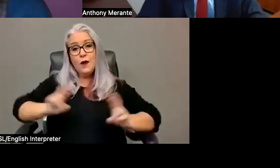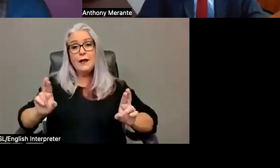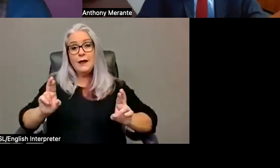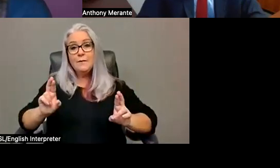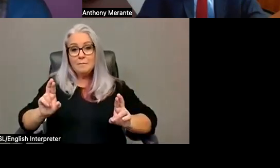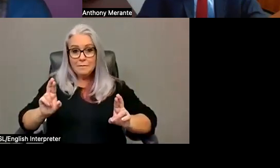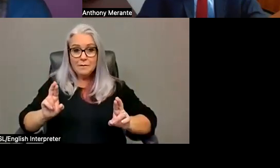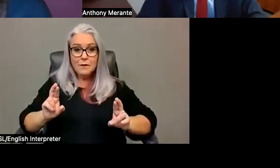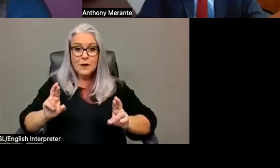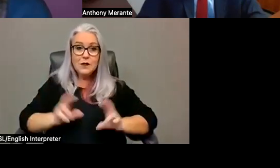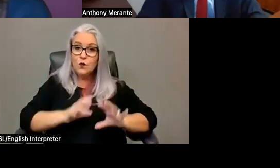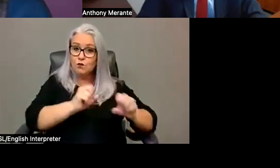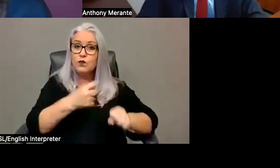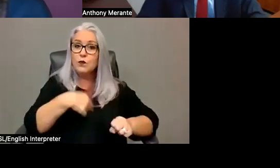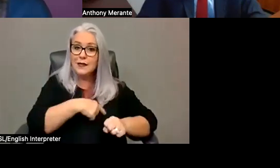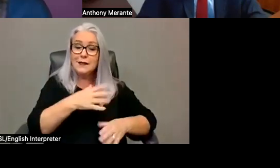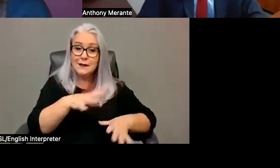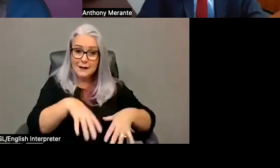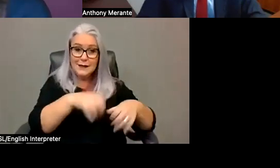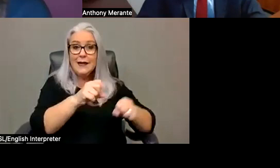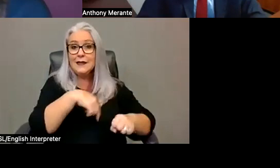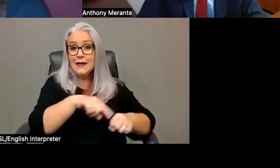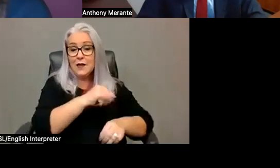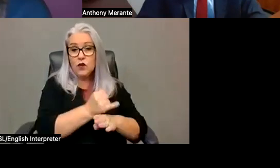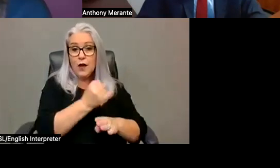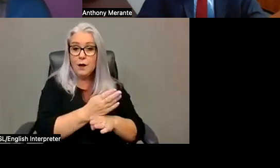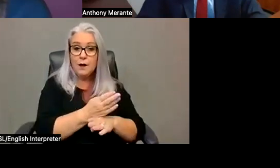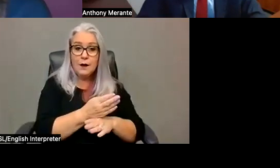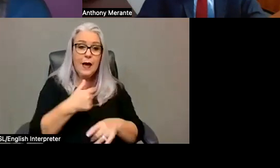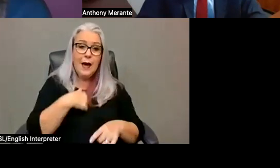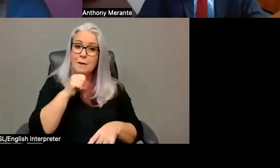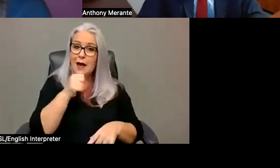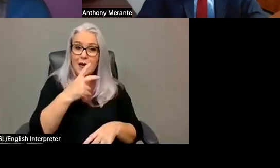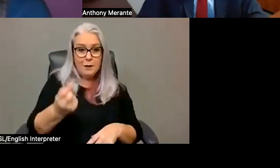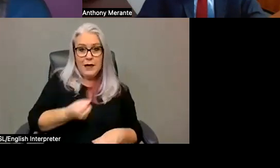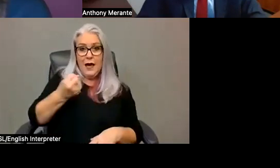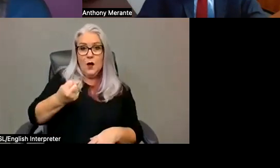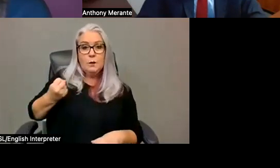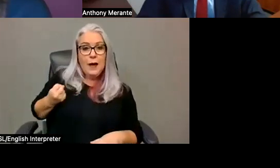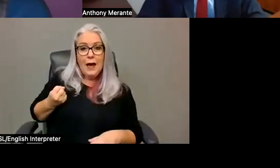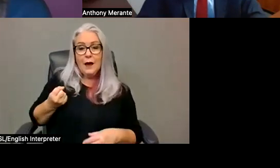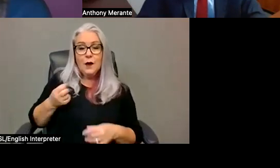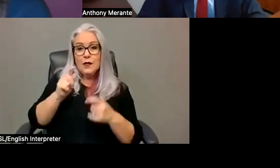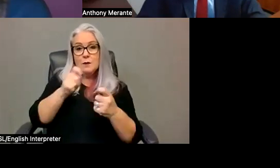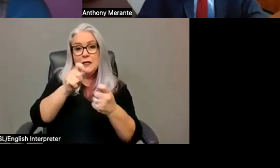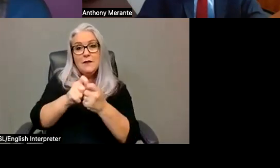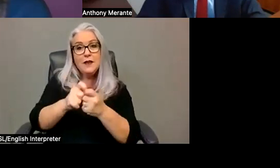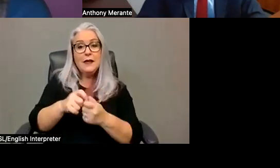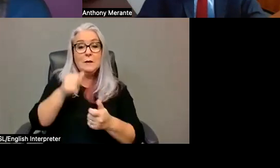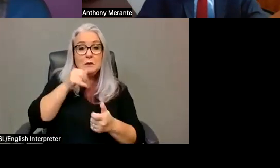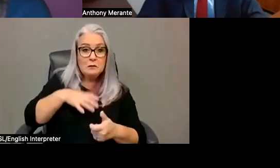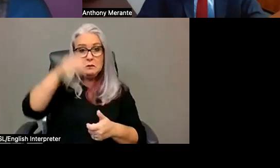and take over. And I will make sure that I'm not going to be held back by ethnicity. I'm going to take sure